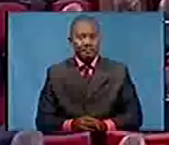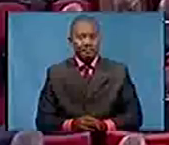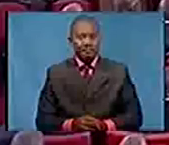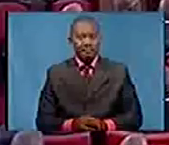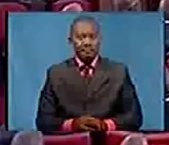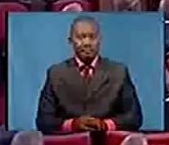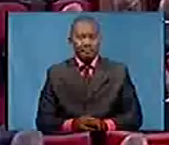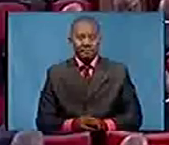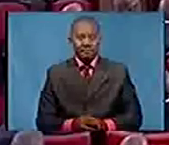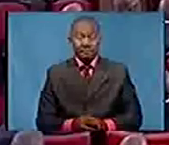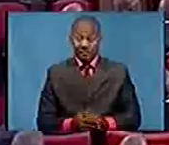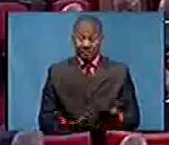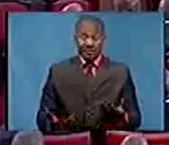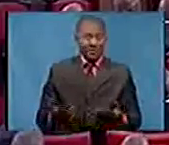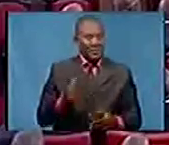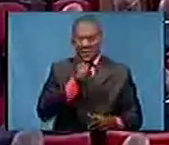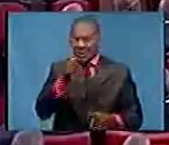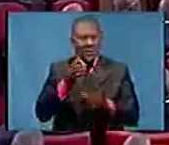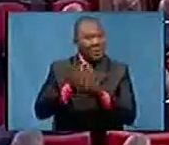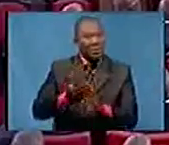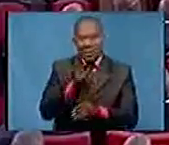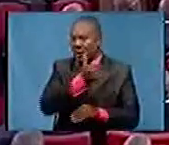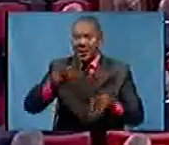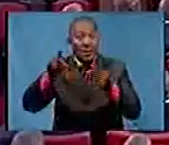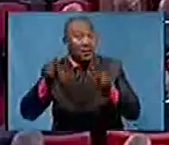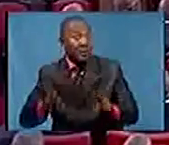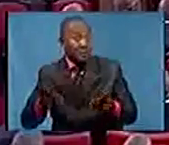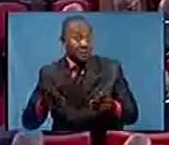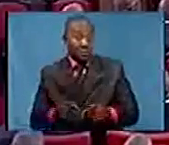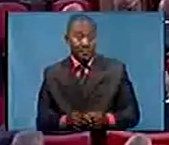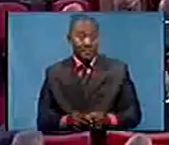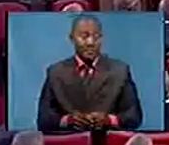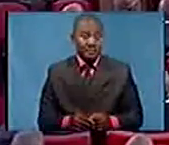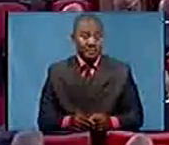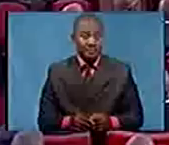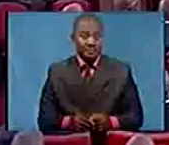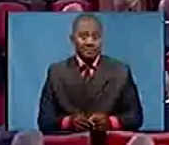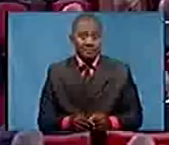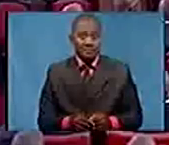not caring about anybody, stronger than the state.